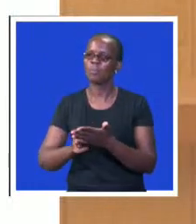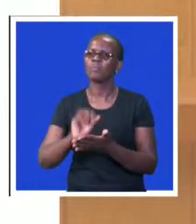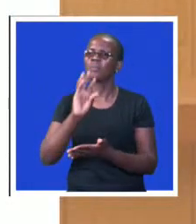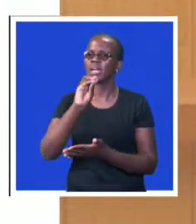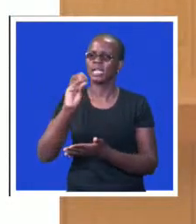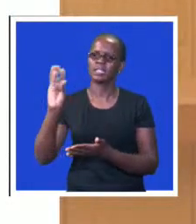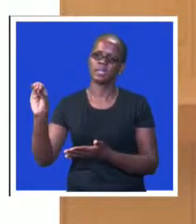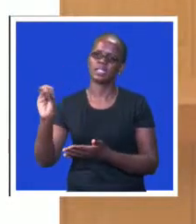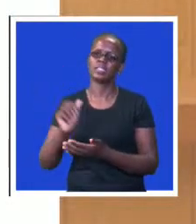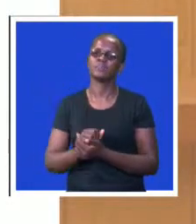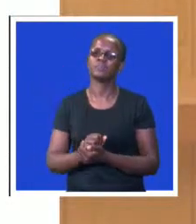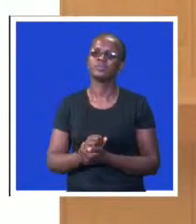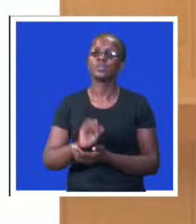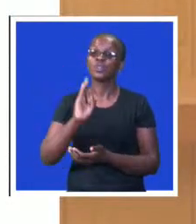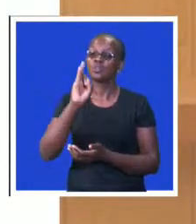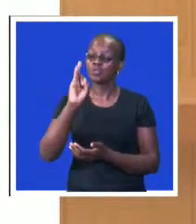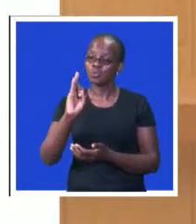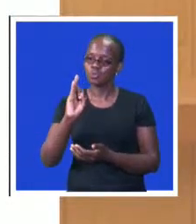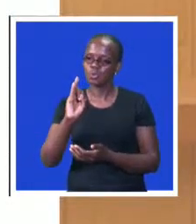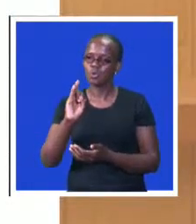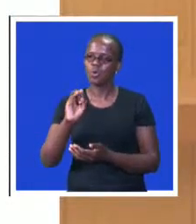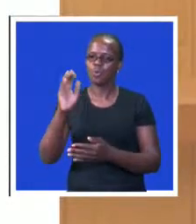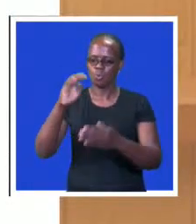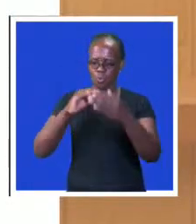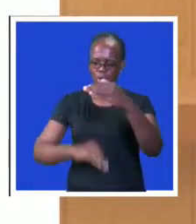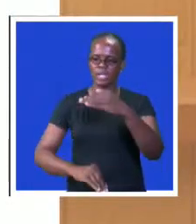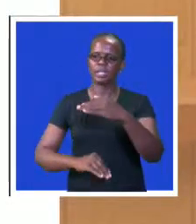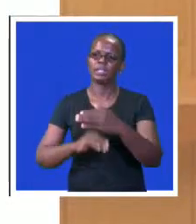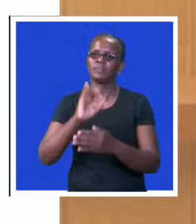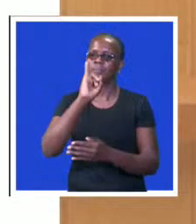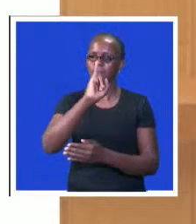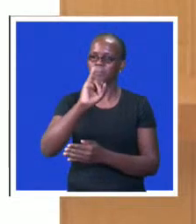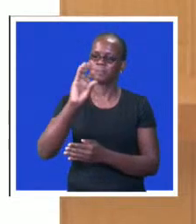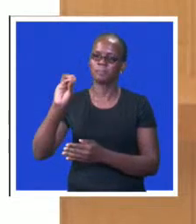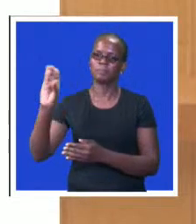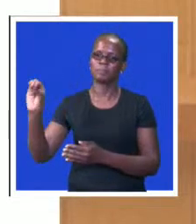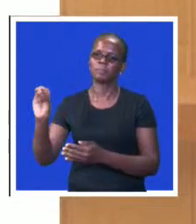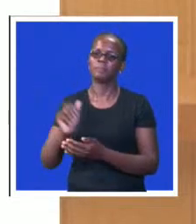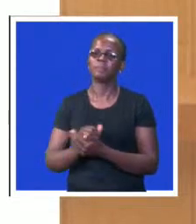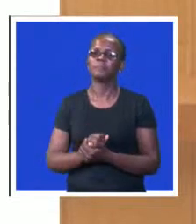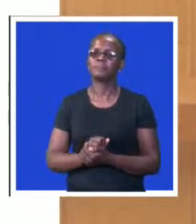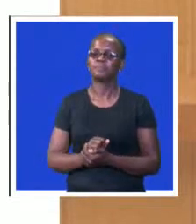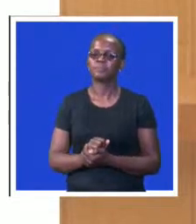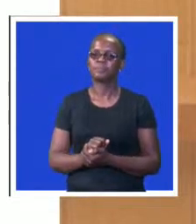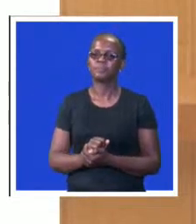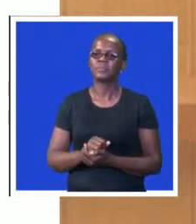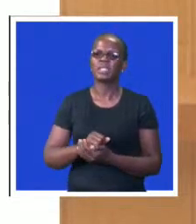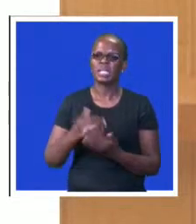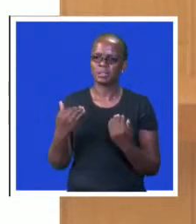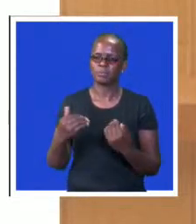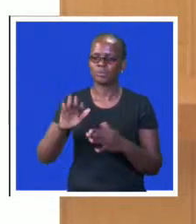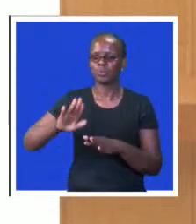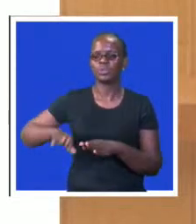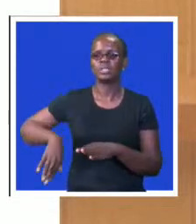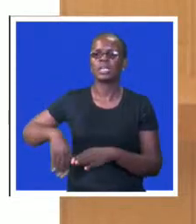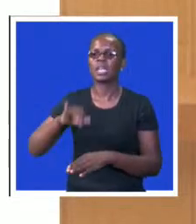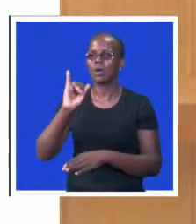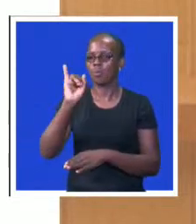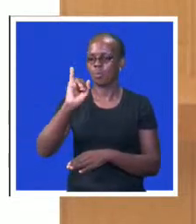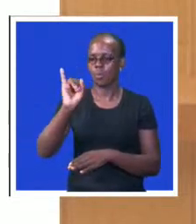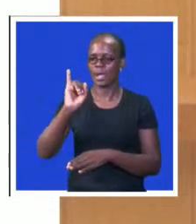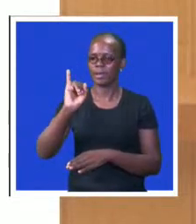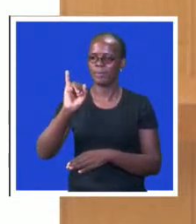So now 2 is under the hundreds. We are borrowing. So now we are going to be left with 1 under the